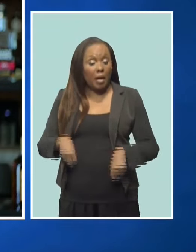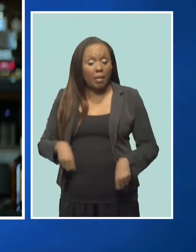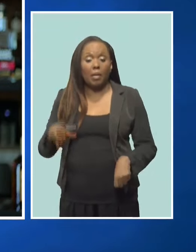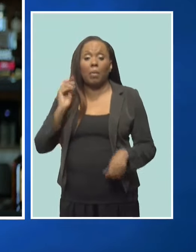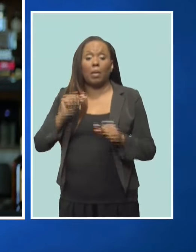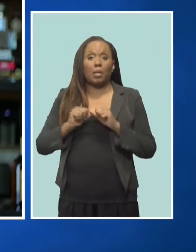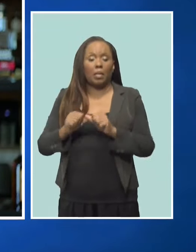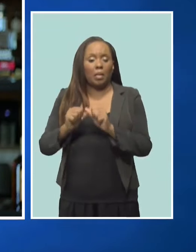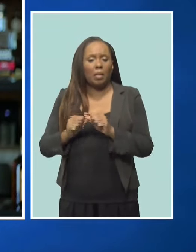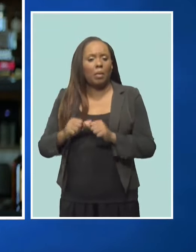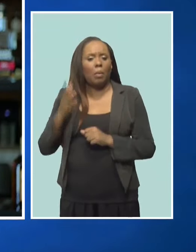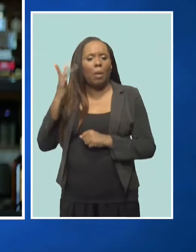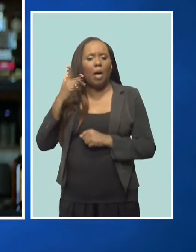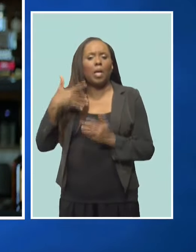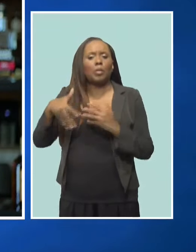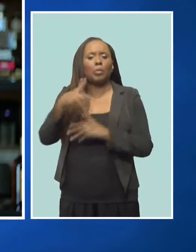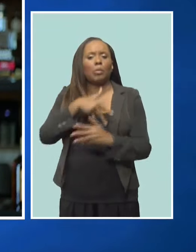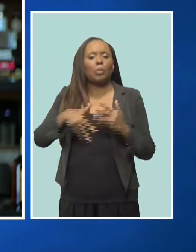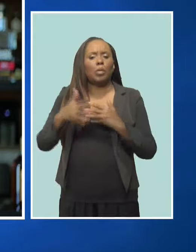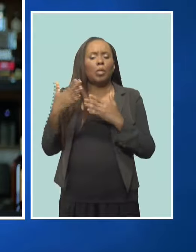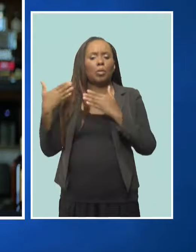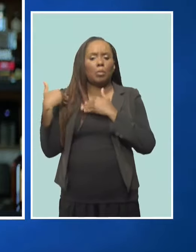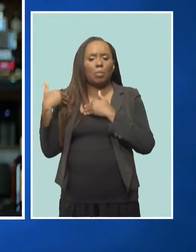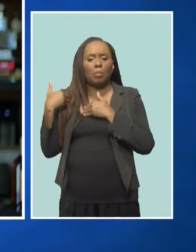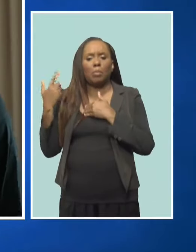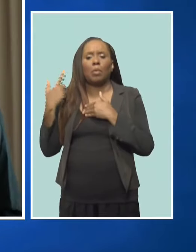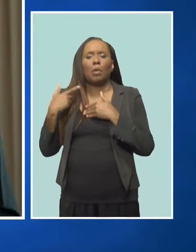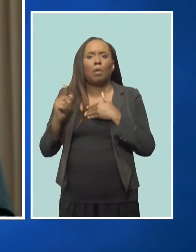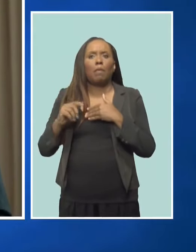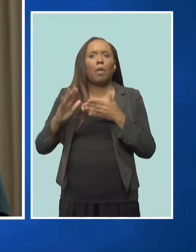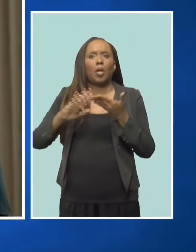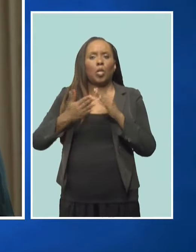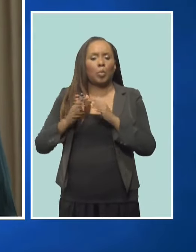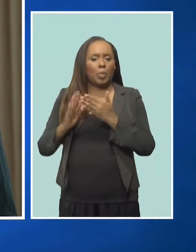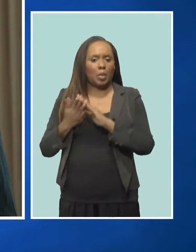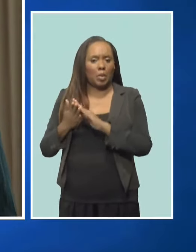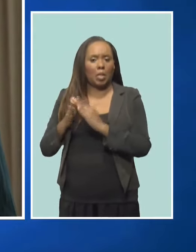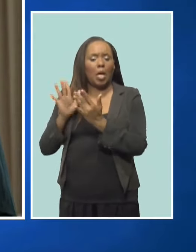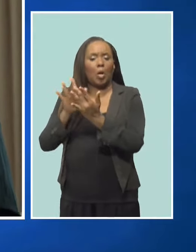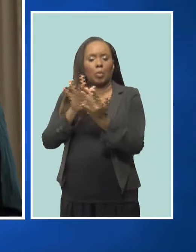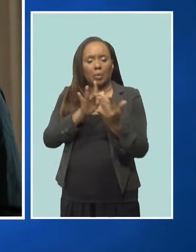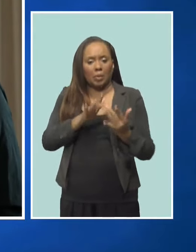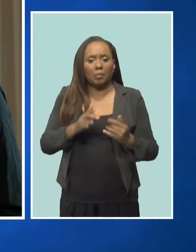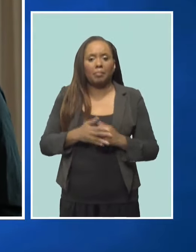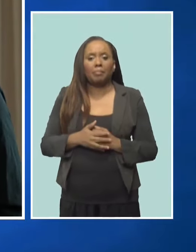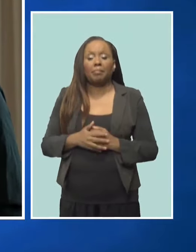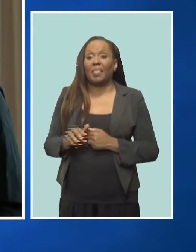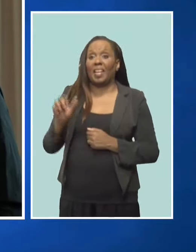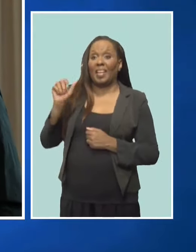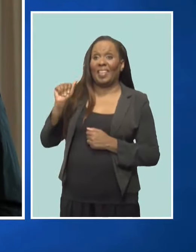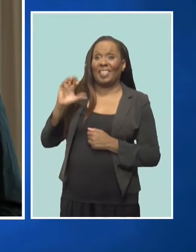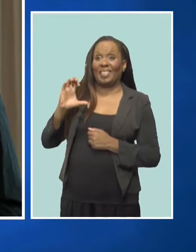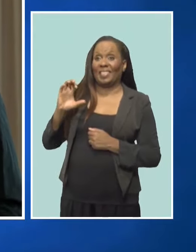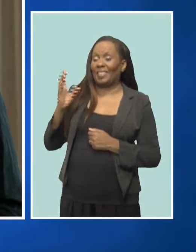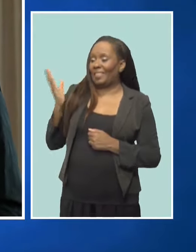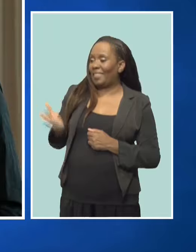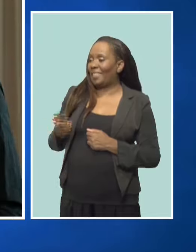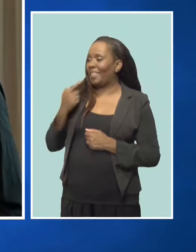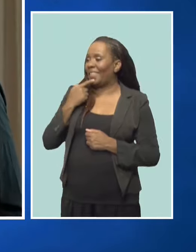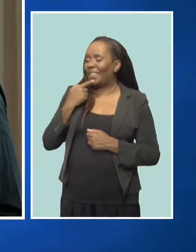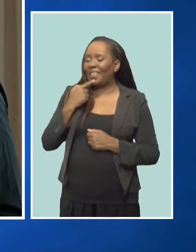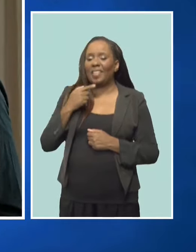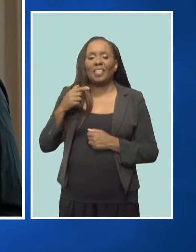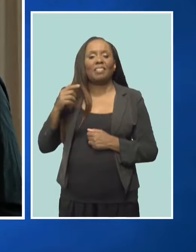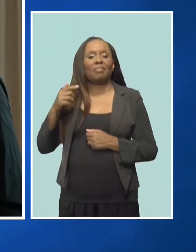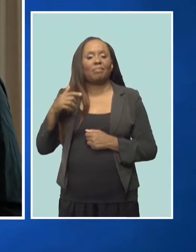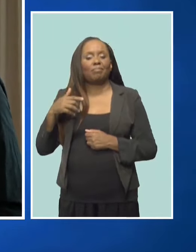our social responsibility is community outreach and engagement. Calypso monarch Adrian A.C. Clark says the season was good for him, but he's already